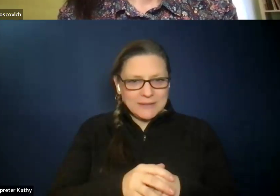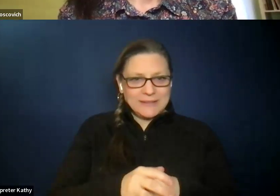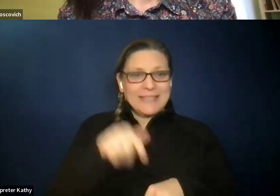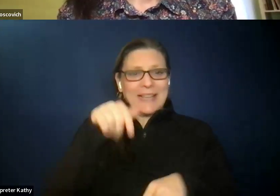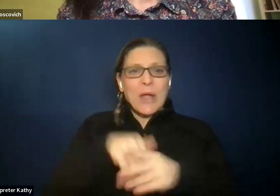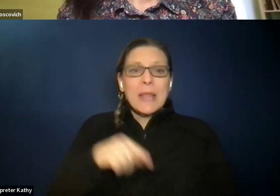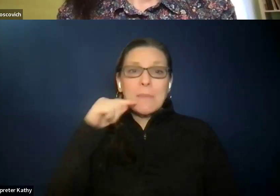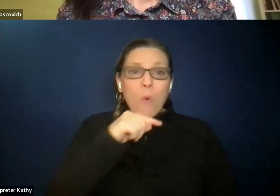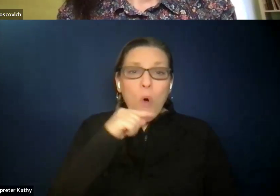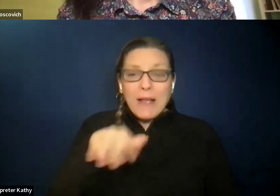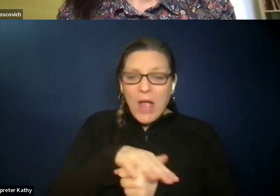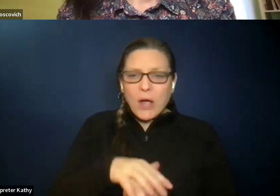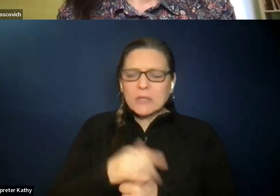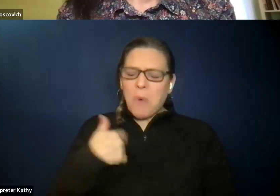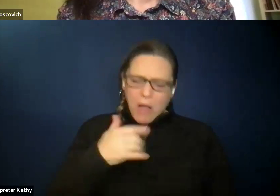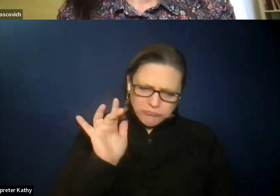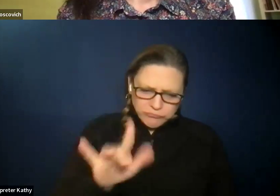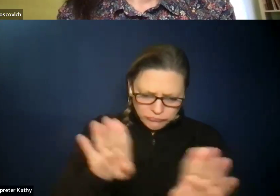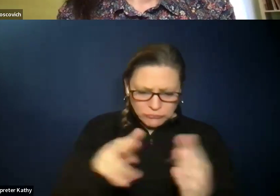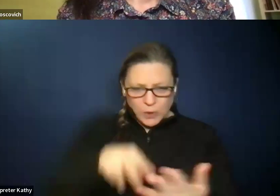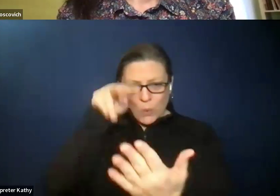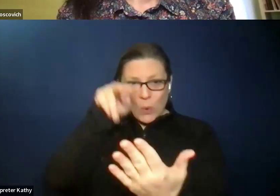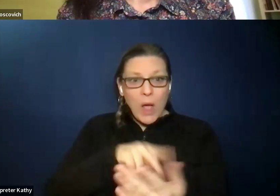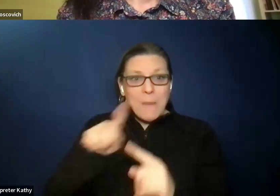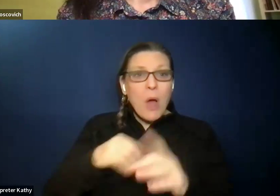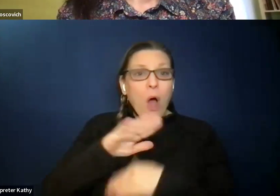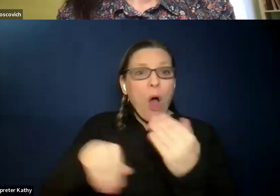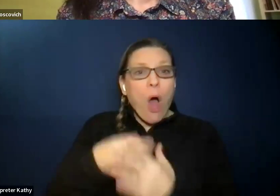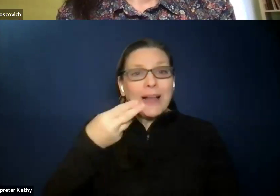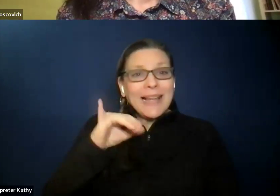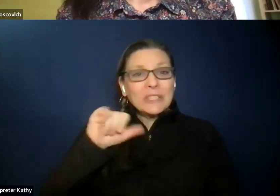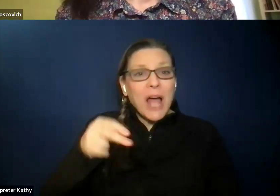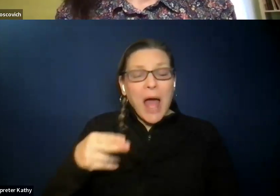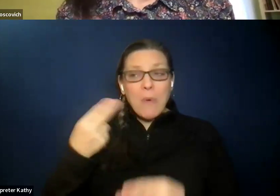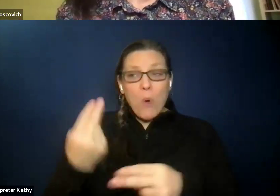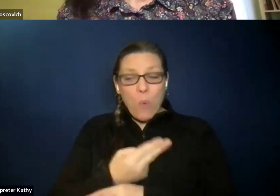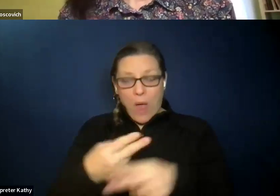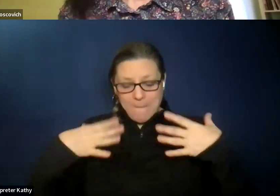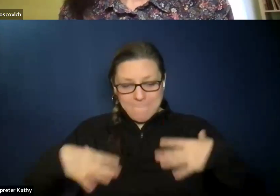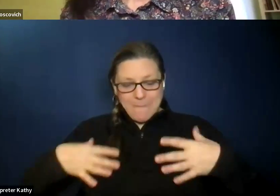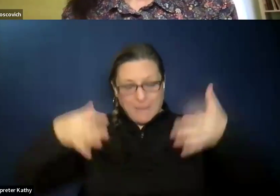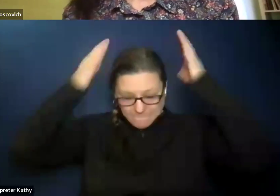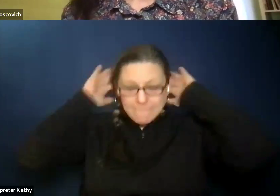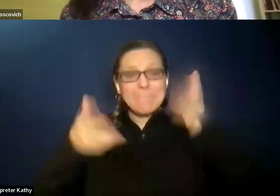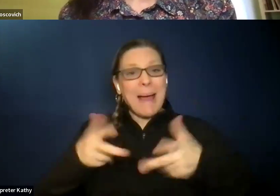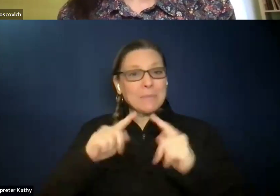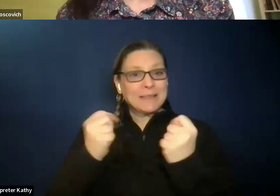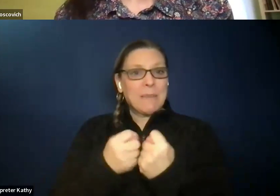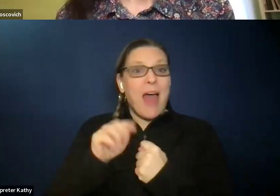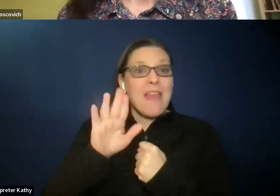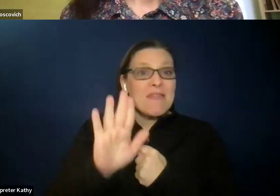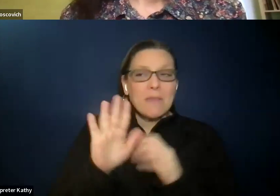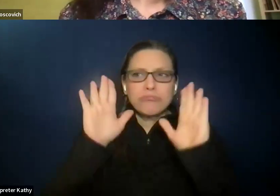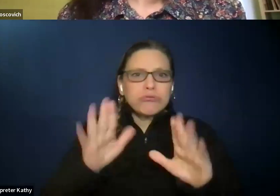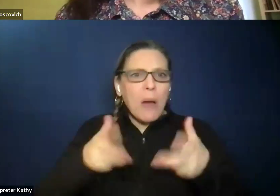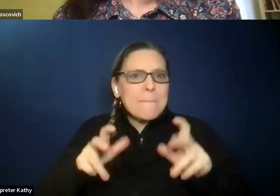Milwaukee. So I clicked on the link and read about this all hijab wearing basketball team and their turnaround season.